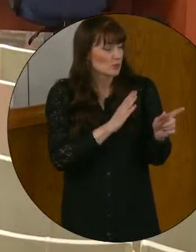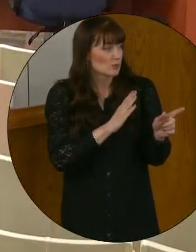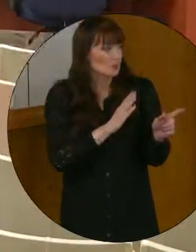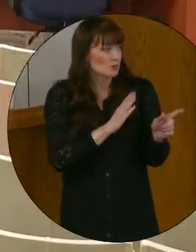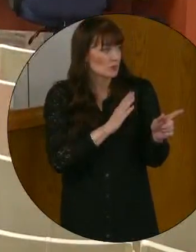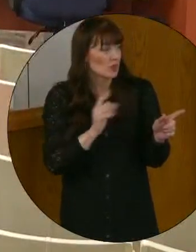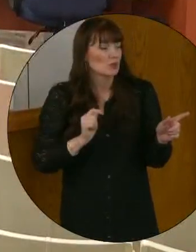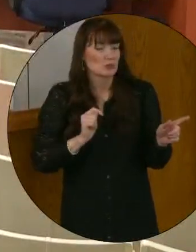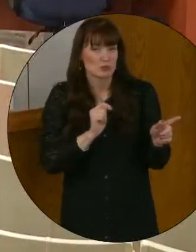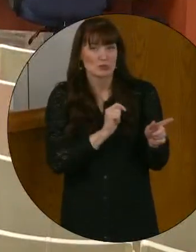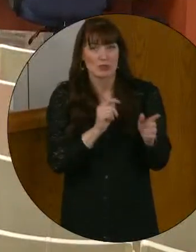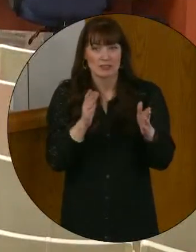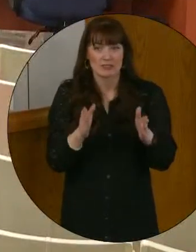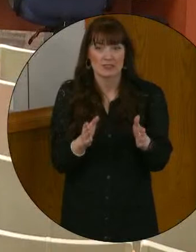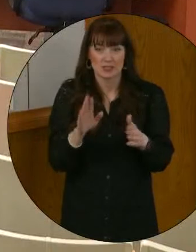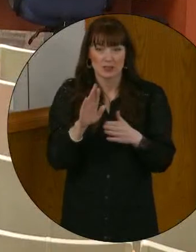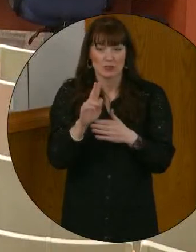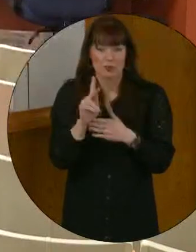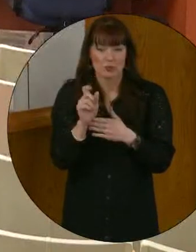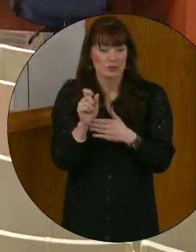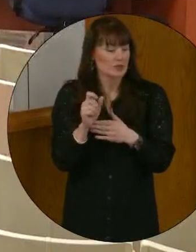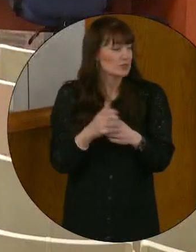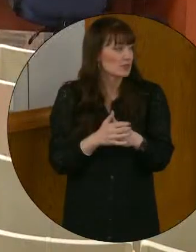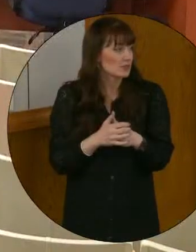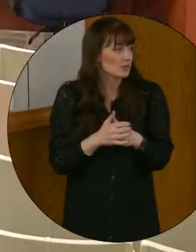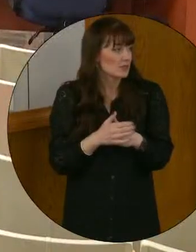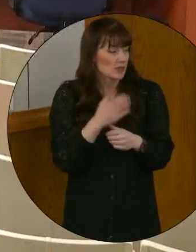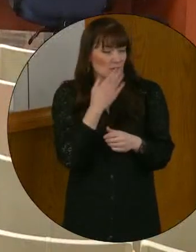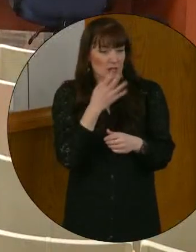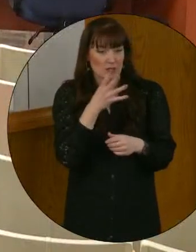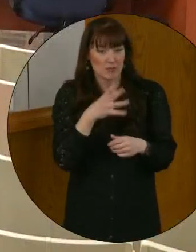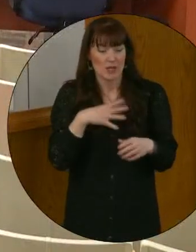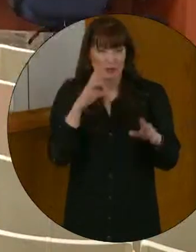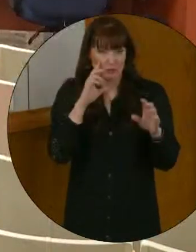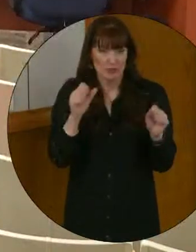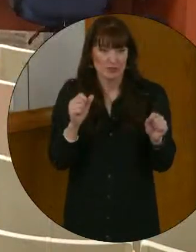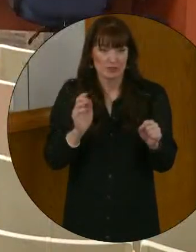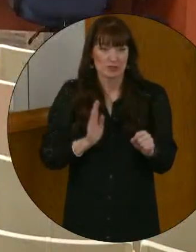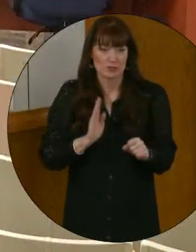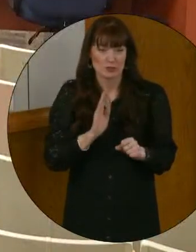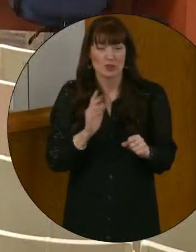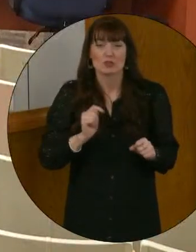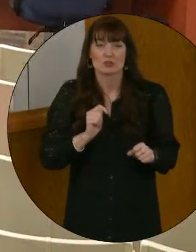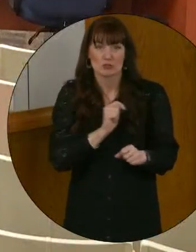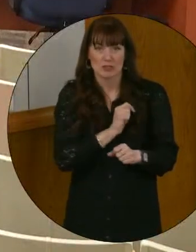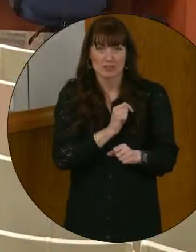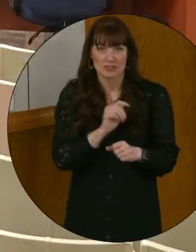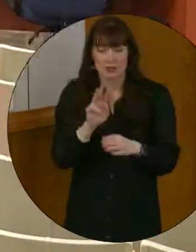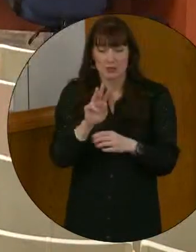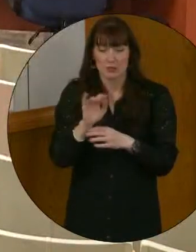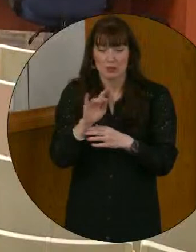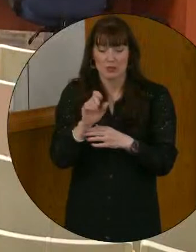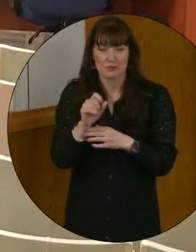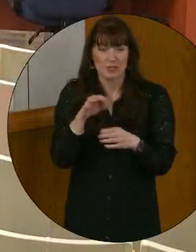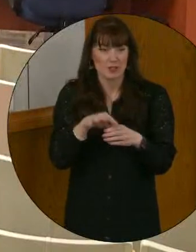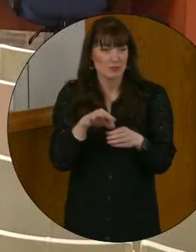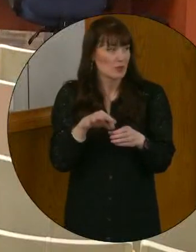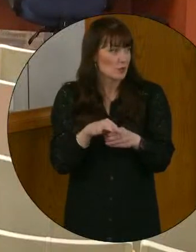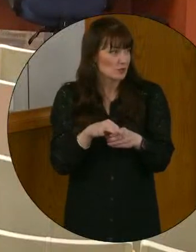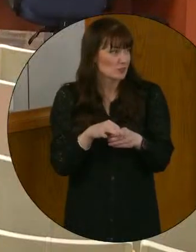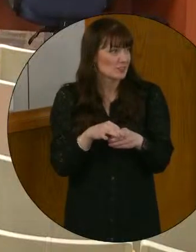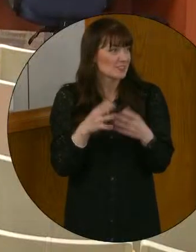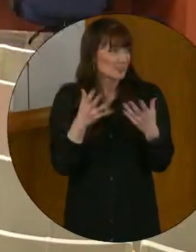for you, and maybe Trustee Cavazos does too. Thank you, Madam President. Trustee Williams, just so that you know, I actually voted to disband